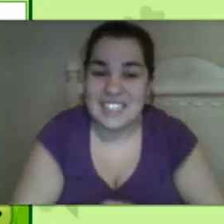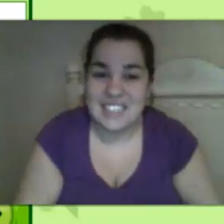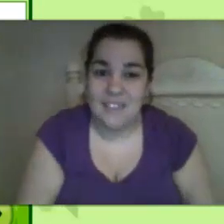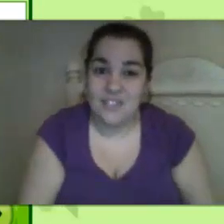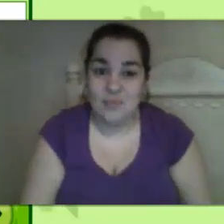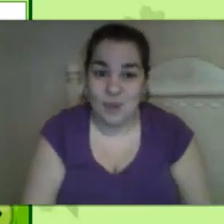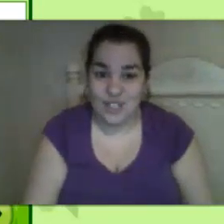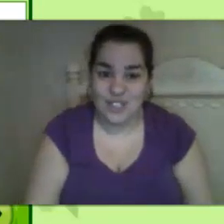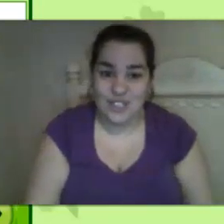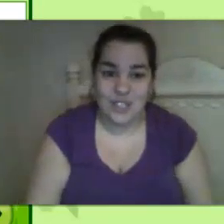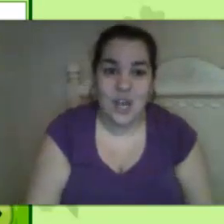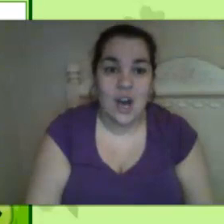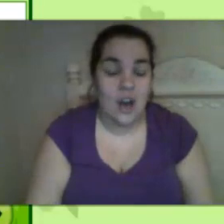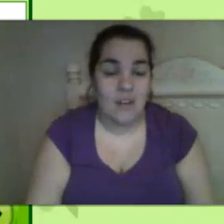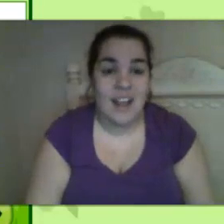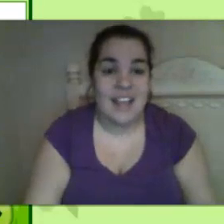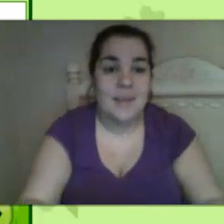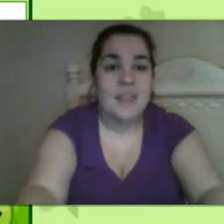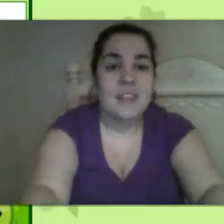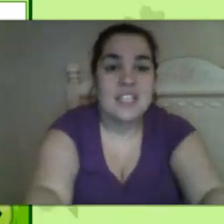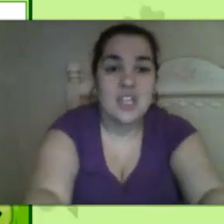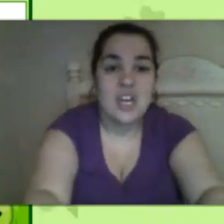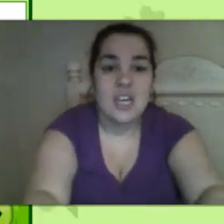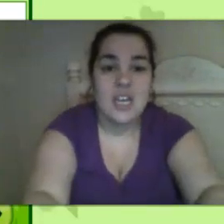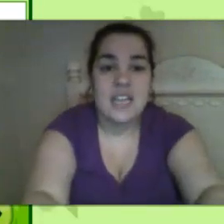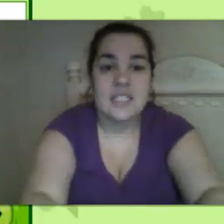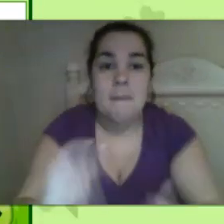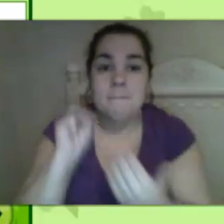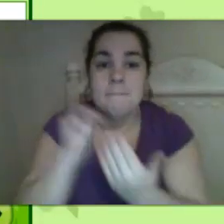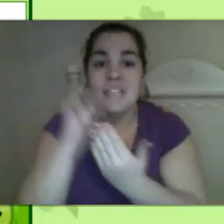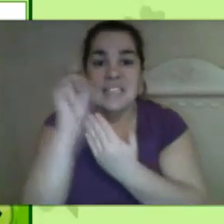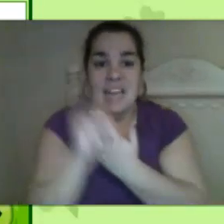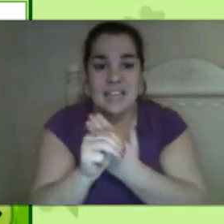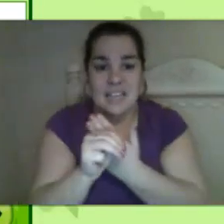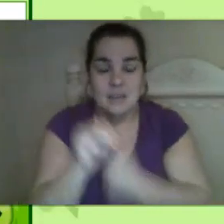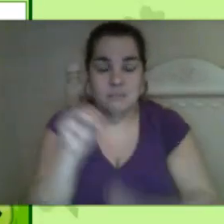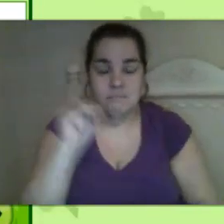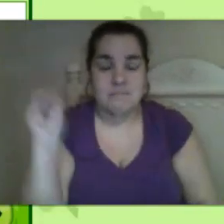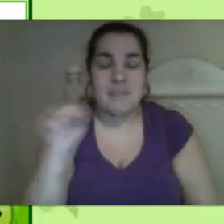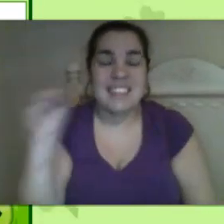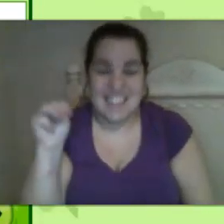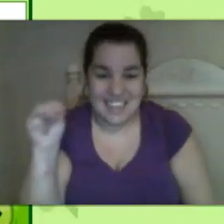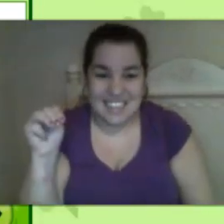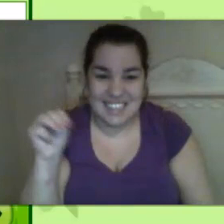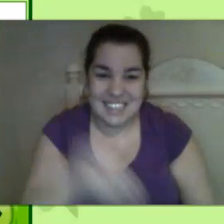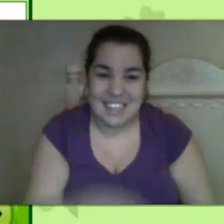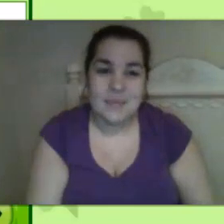2 days left of March. All right, let's look. It's Monday,